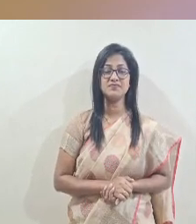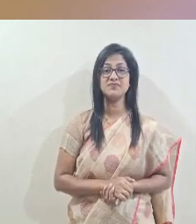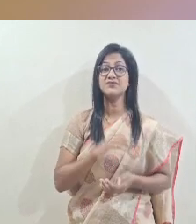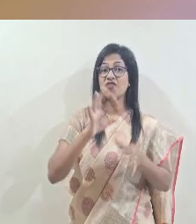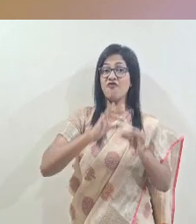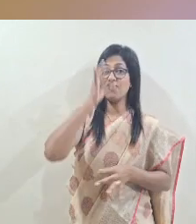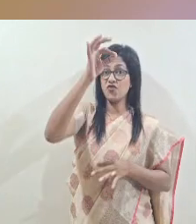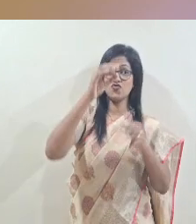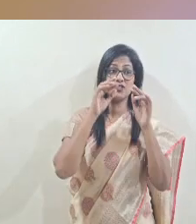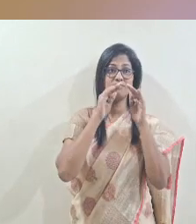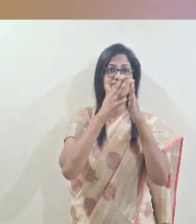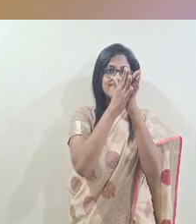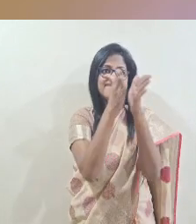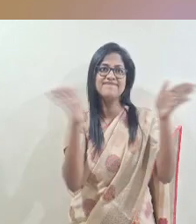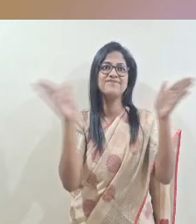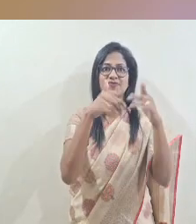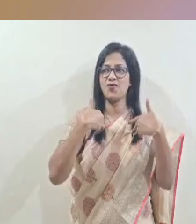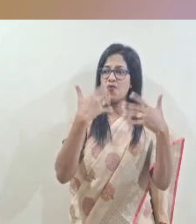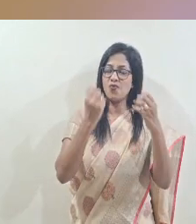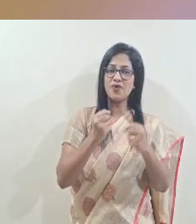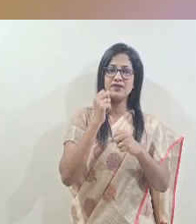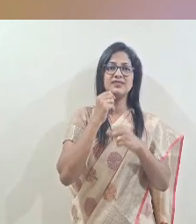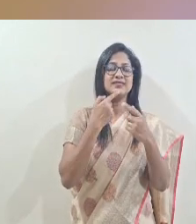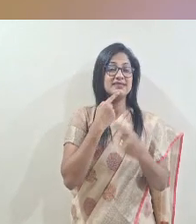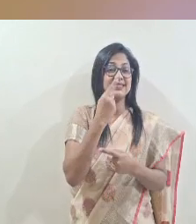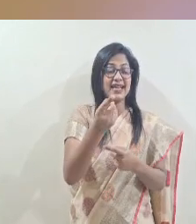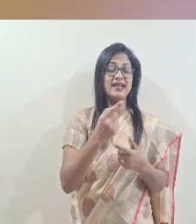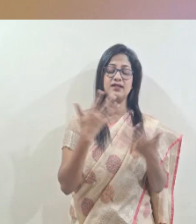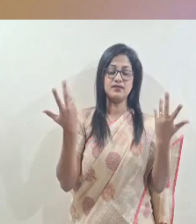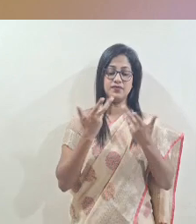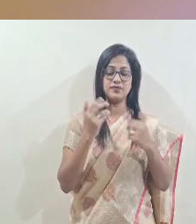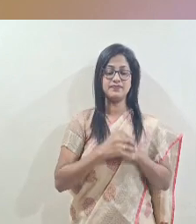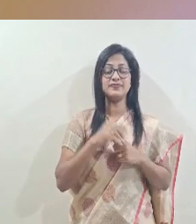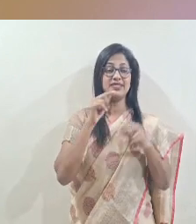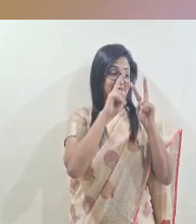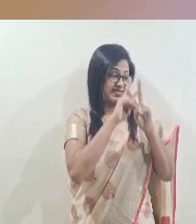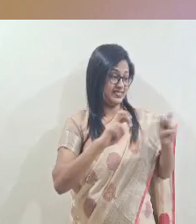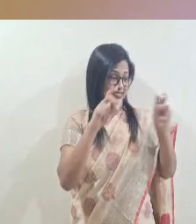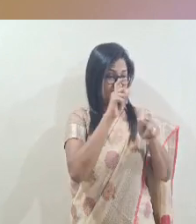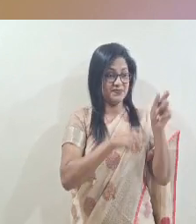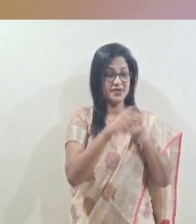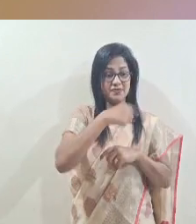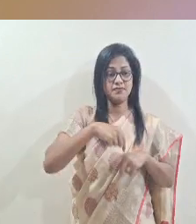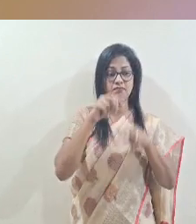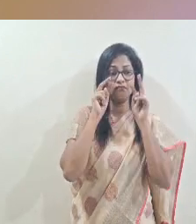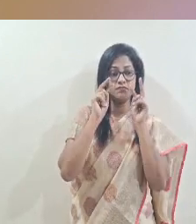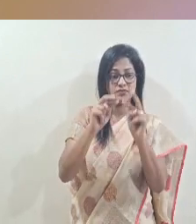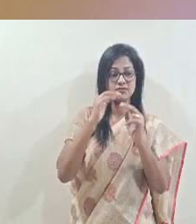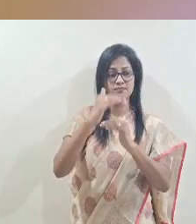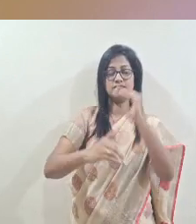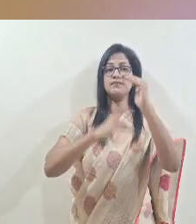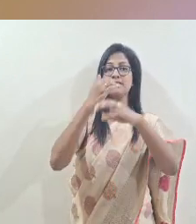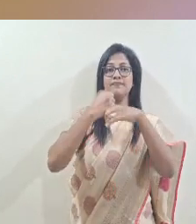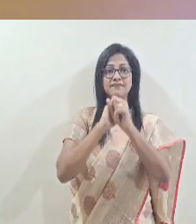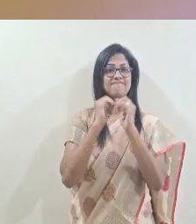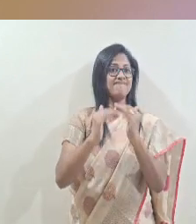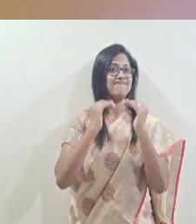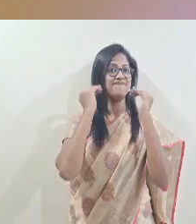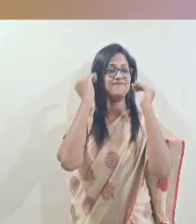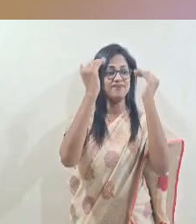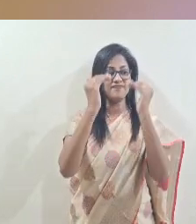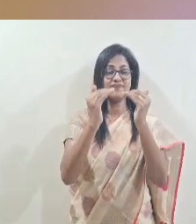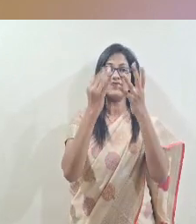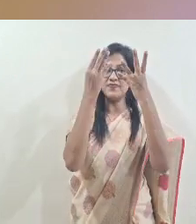look at the future scope, and what I basically want to say is that the researchers can look at developing a standardized performance